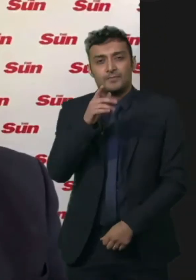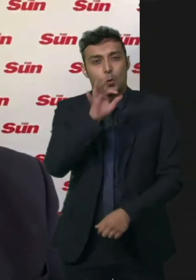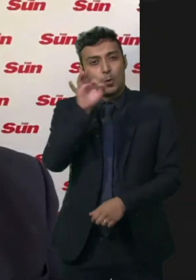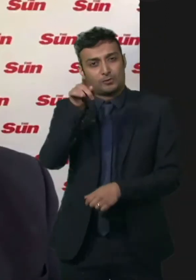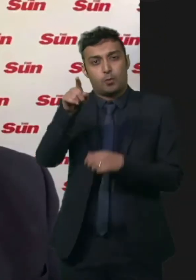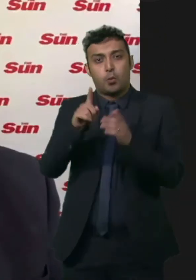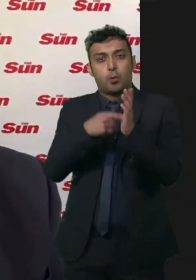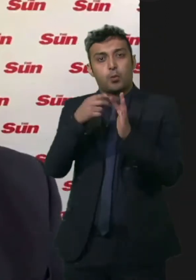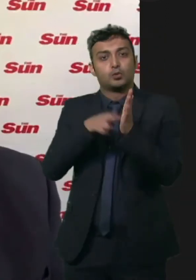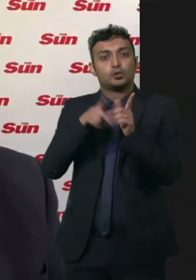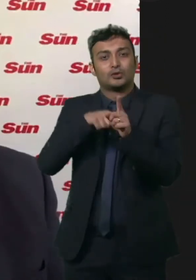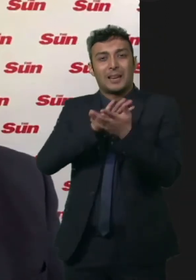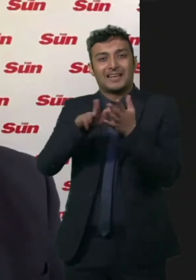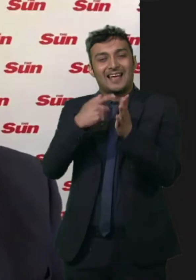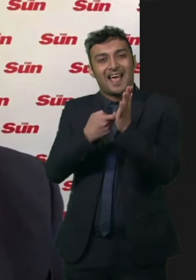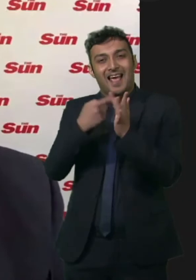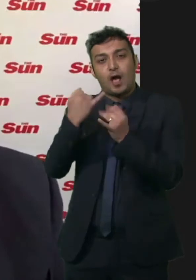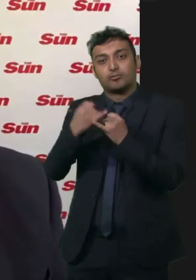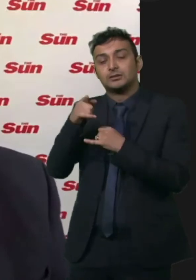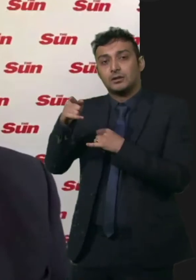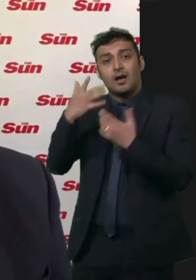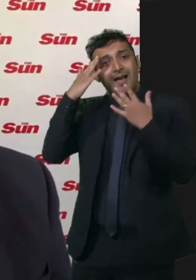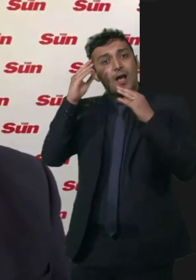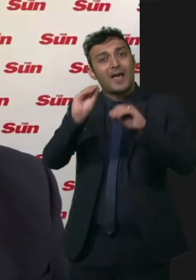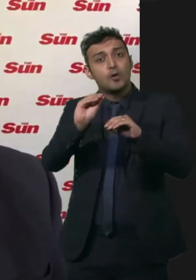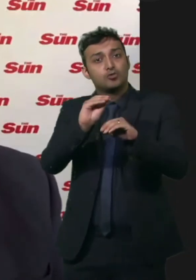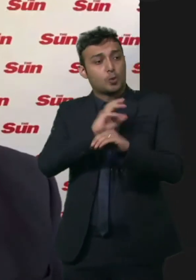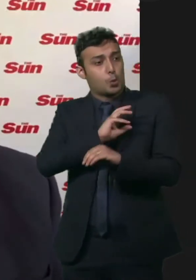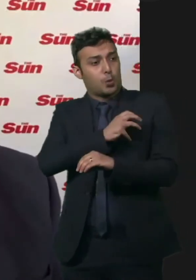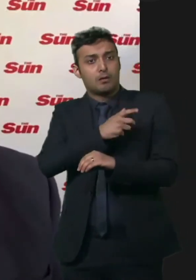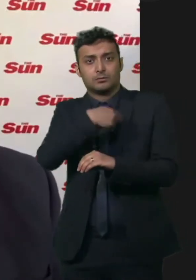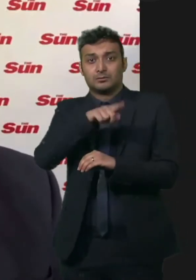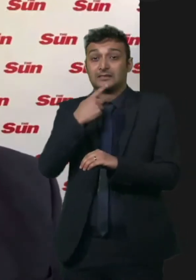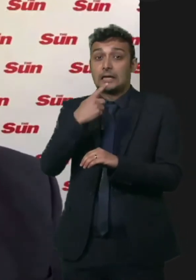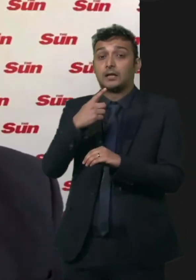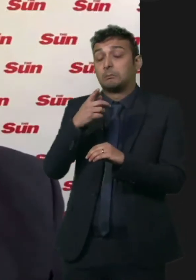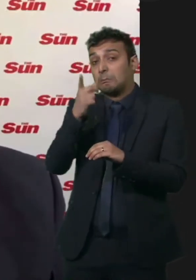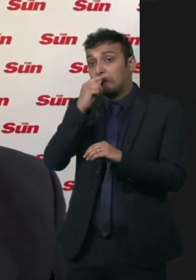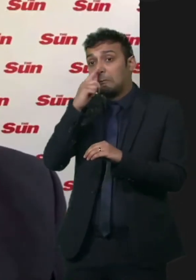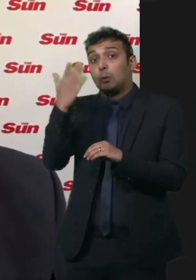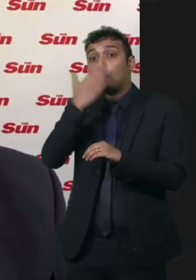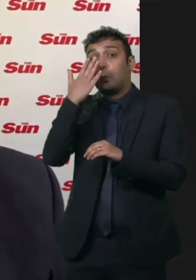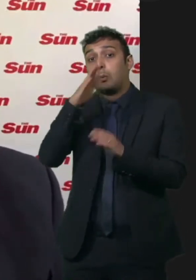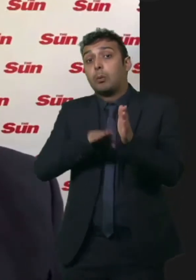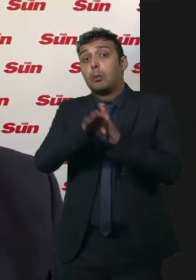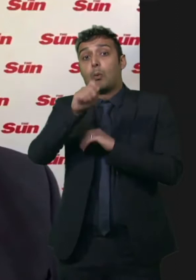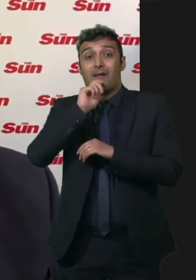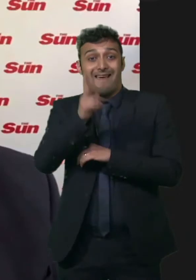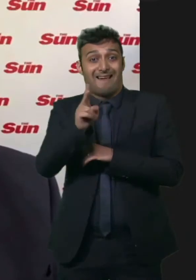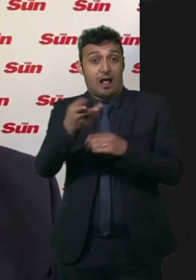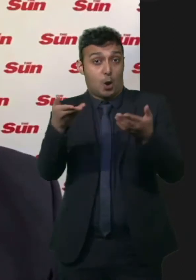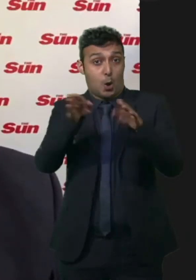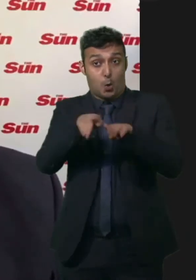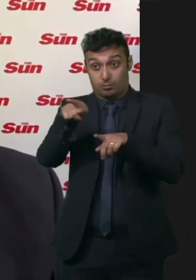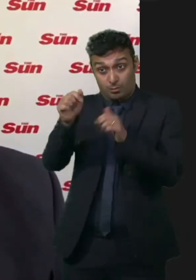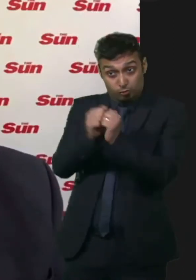schools reclosing at some point again. Do you foresee that happening? And a question for the Prime Minister. The world's media is wall to wall